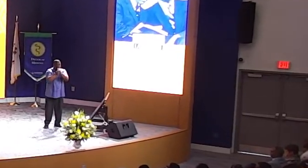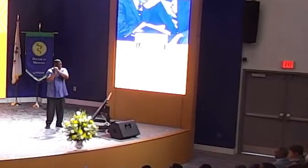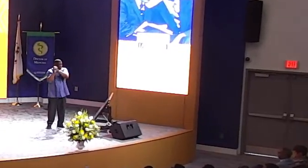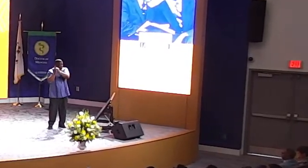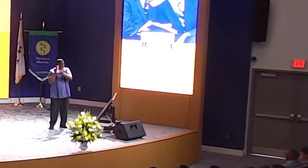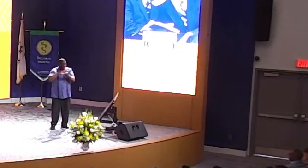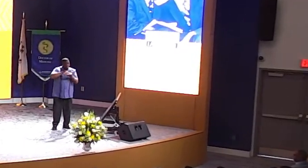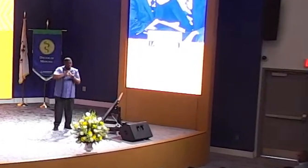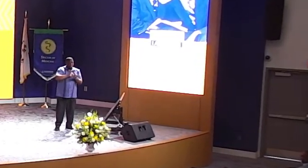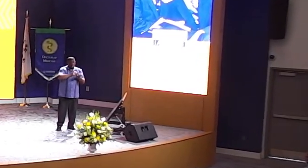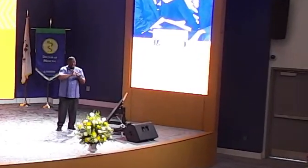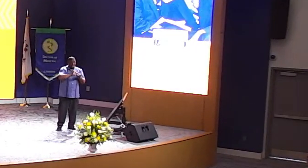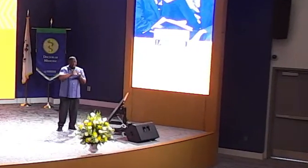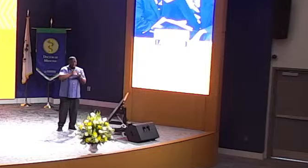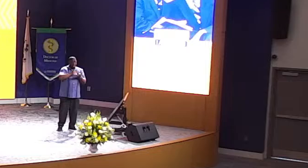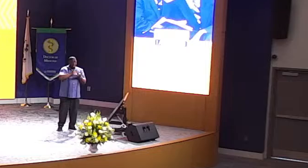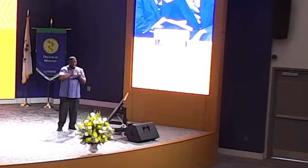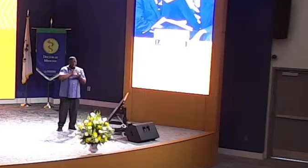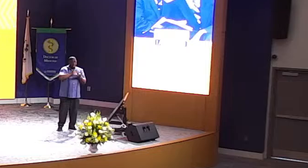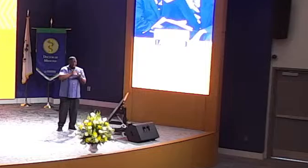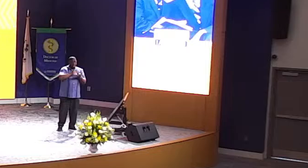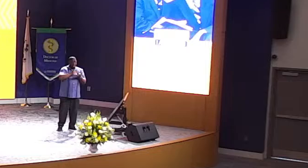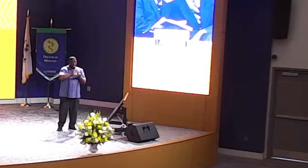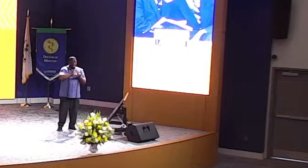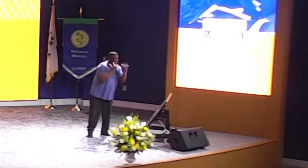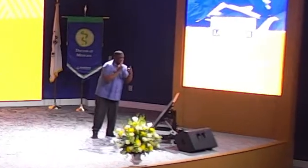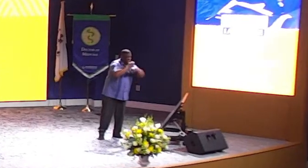just matched. Round of applause.